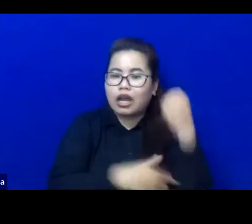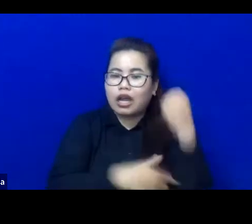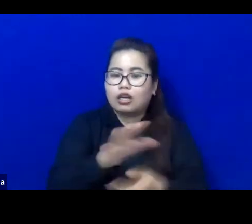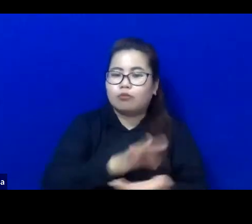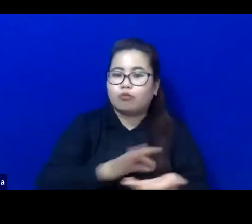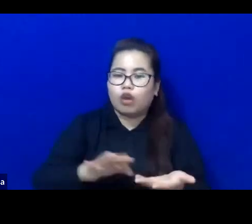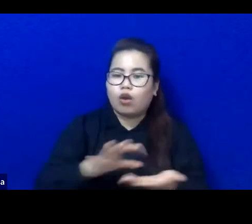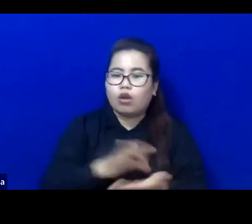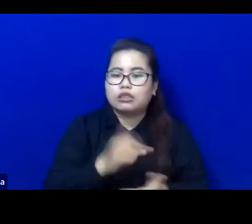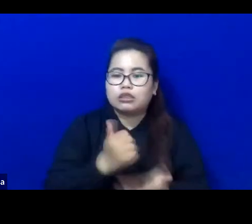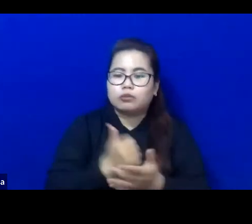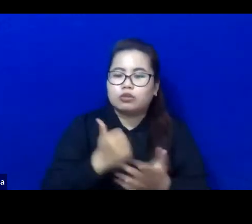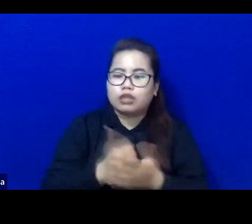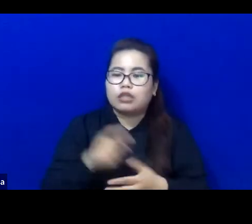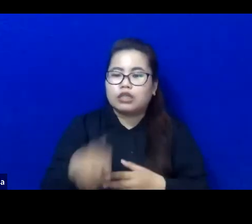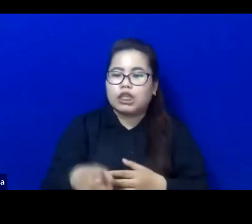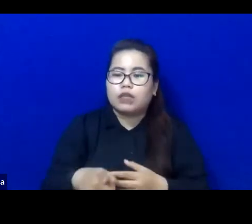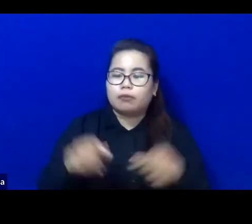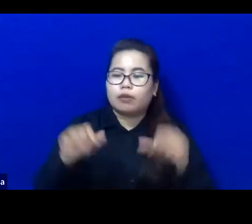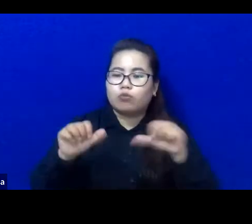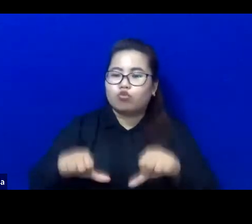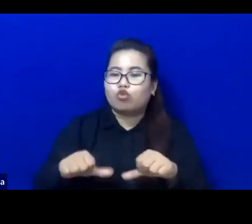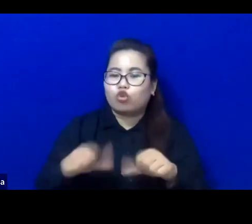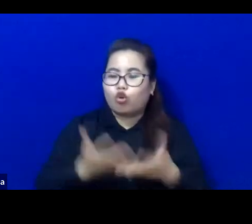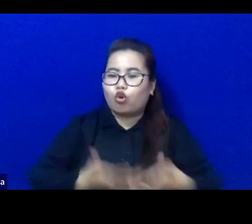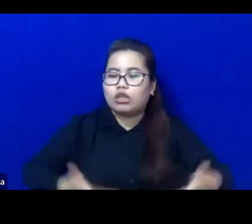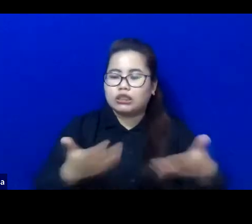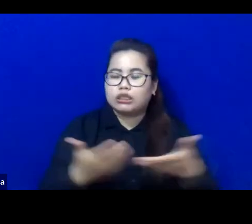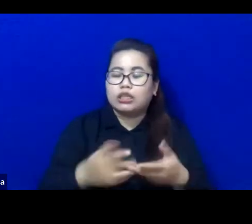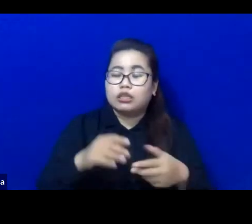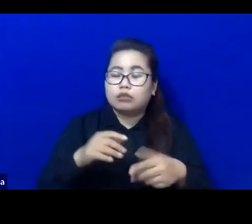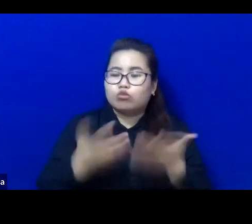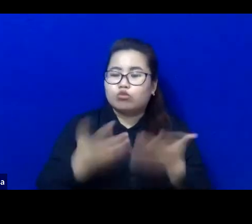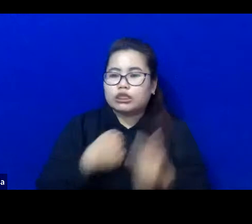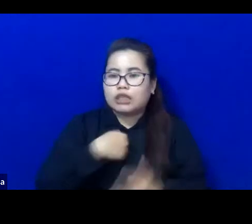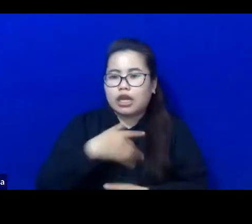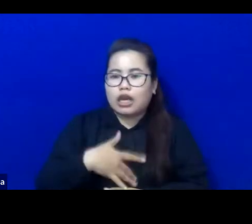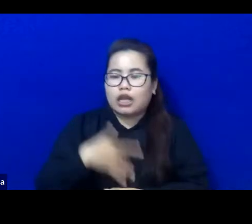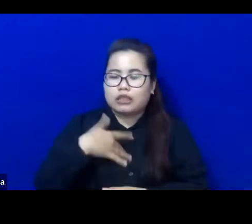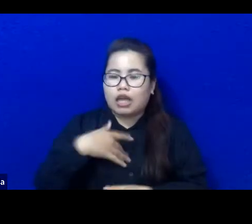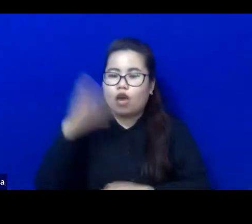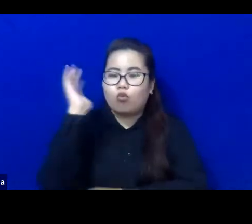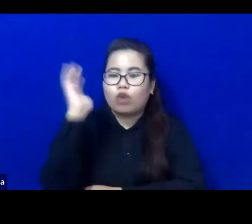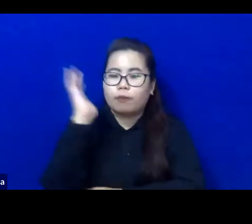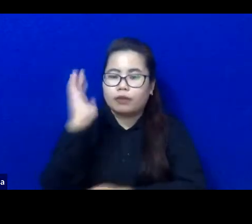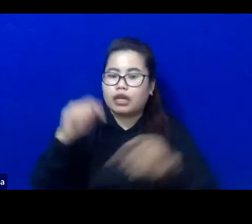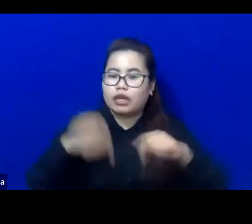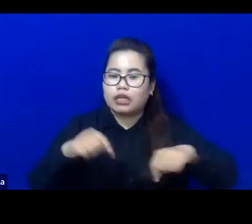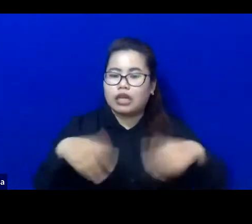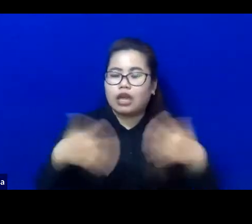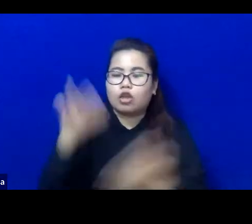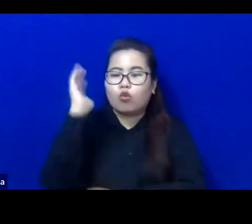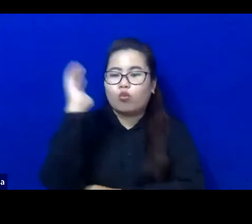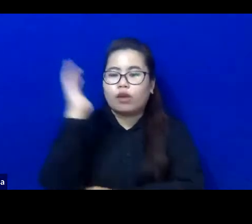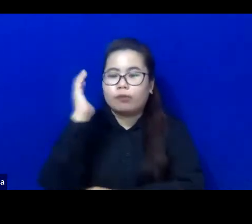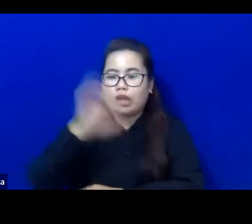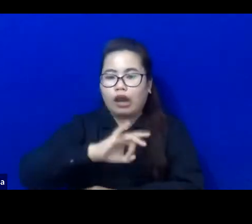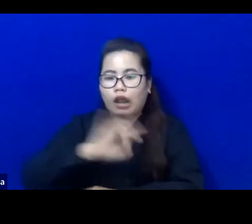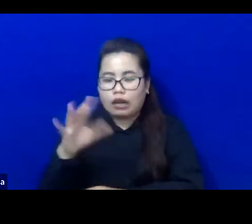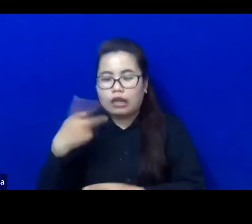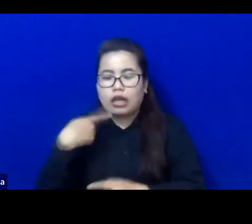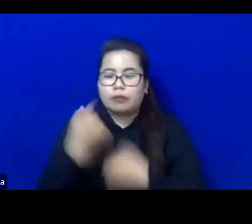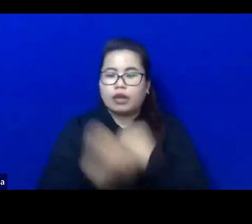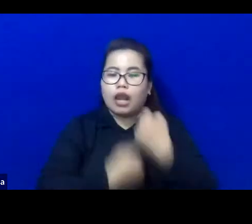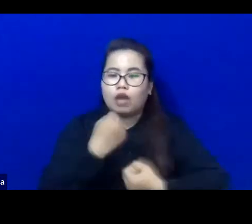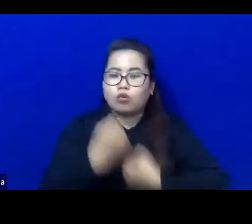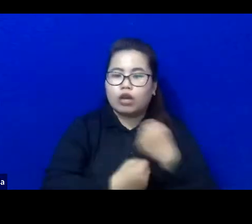think hopefully this webinar and also the other webinars that we are going to have until the end of the month could provide